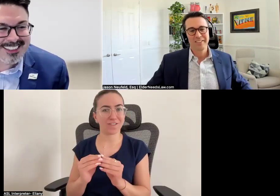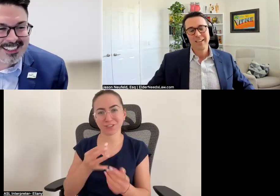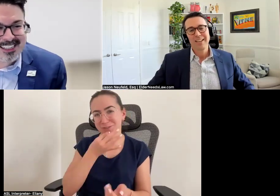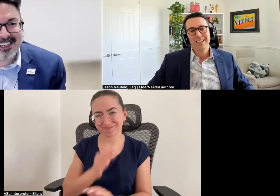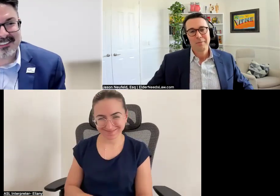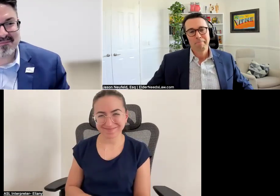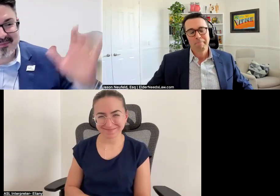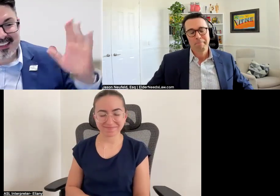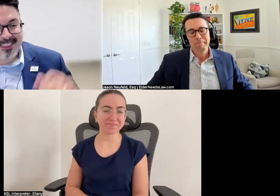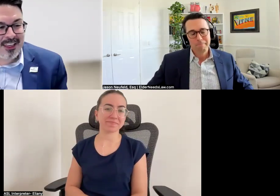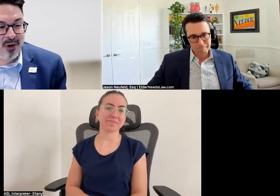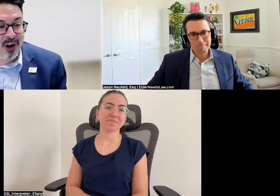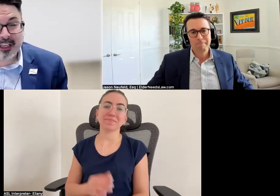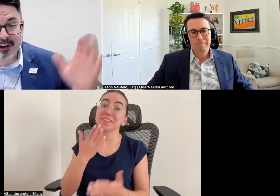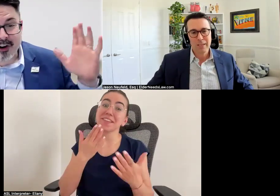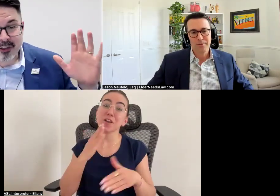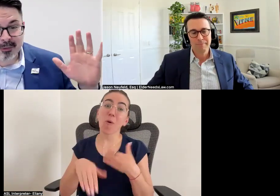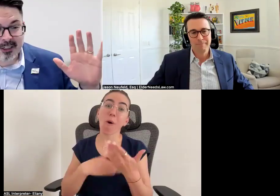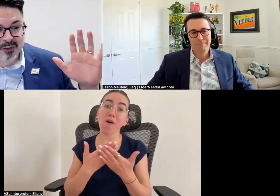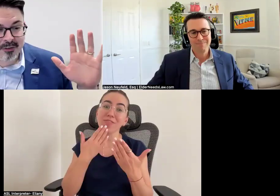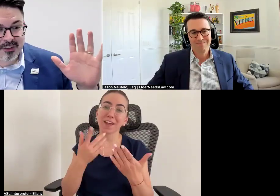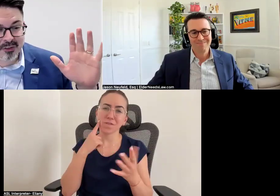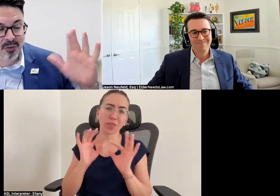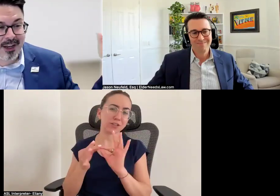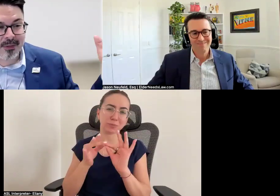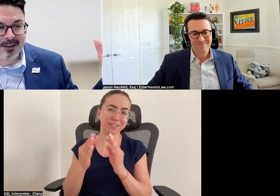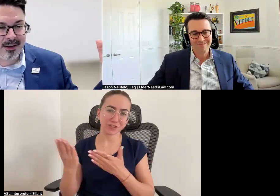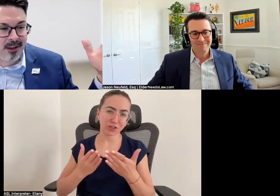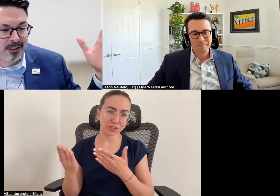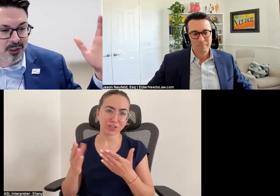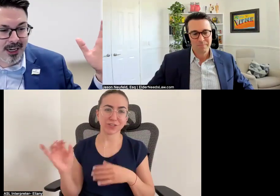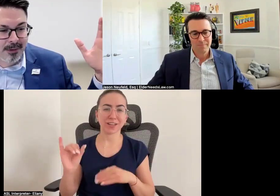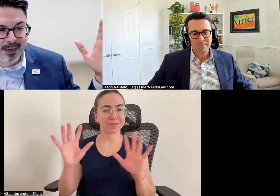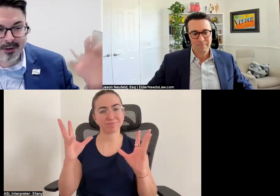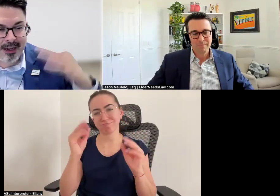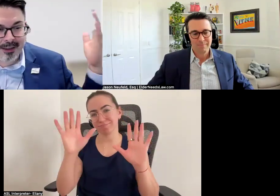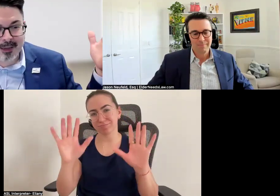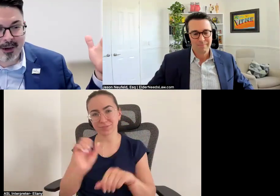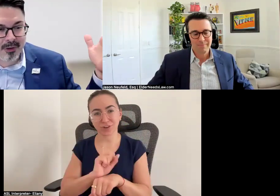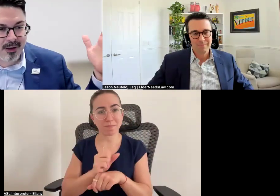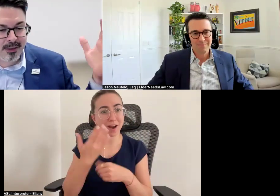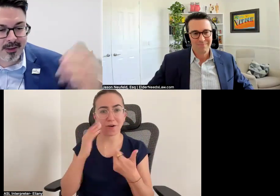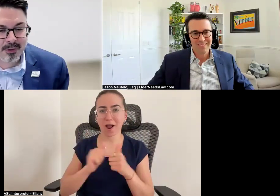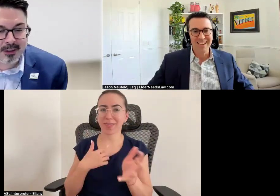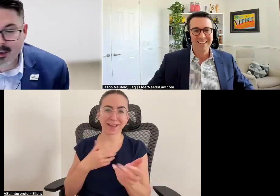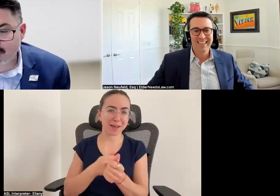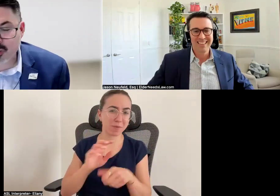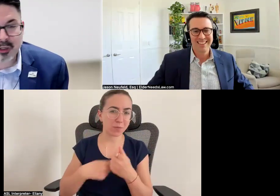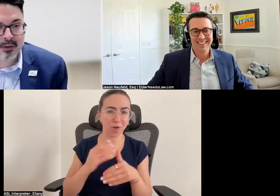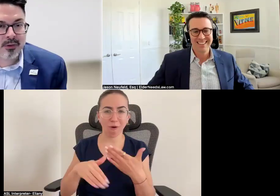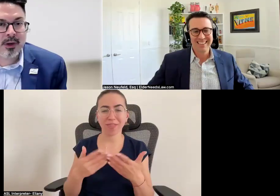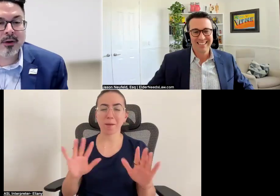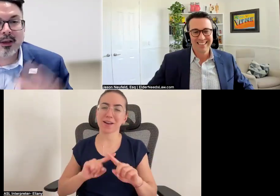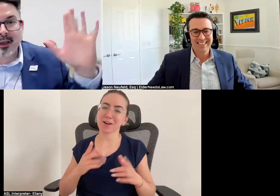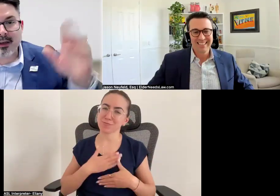later. Uh, Thank you all. Thank you all for our interpretation services as well. They did a lovely job. I don't know how they keep up with all this, but